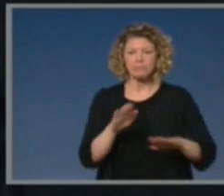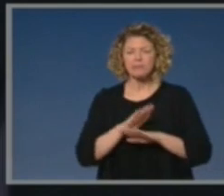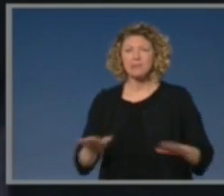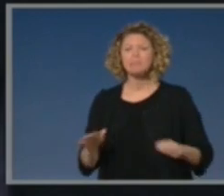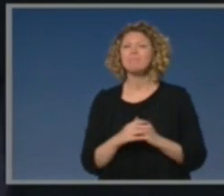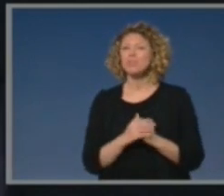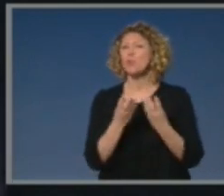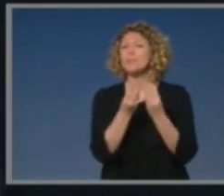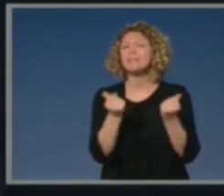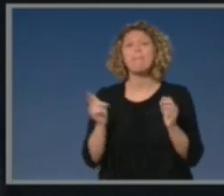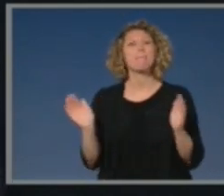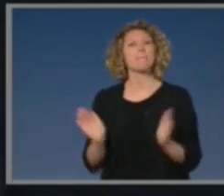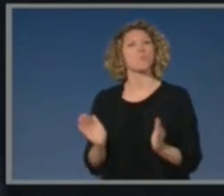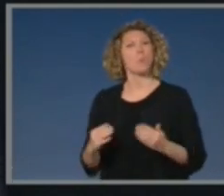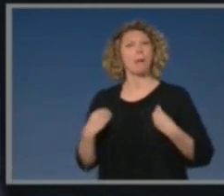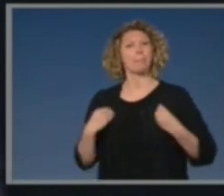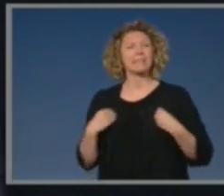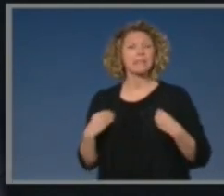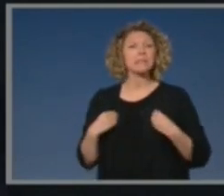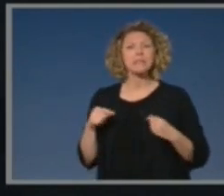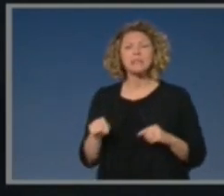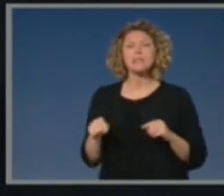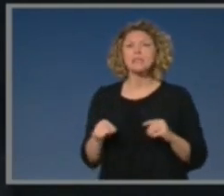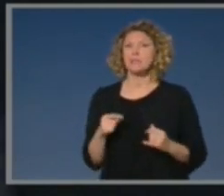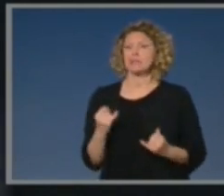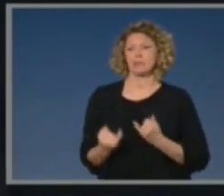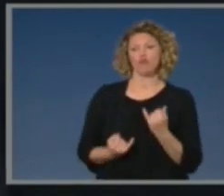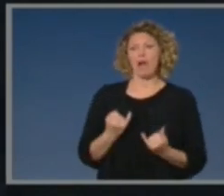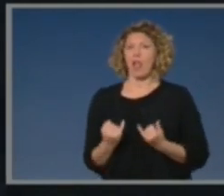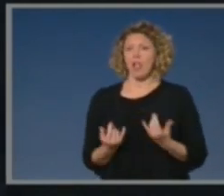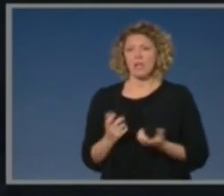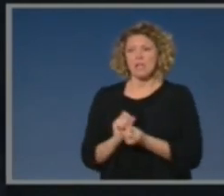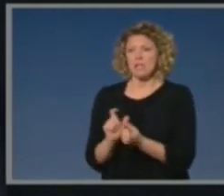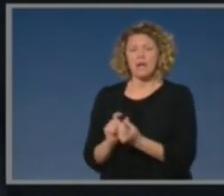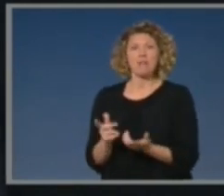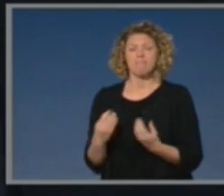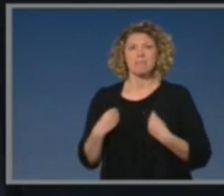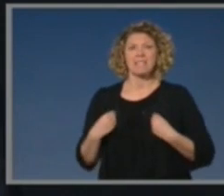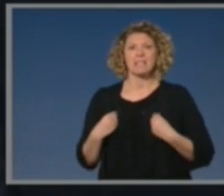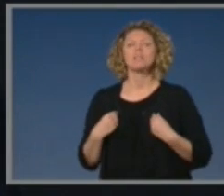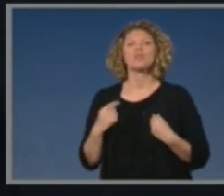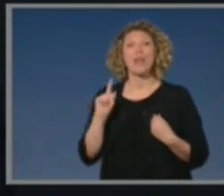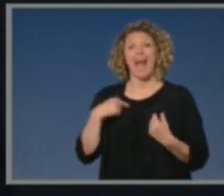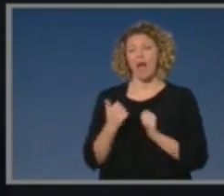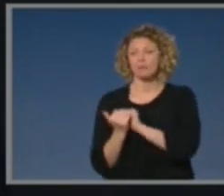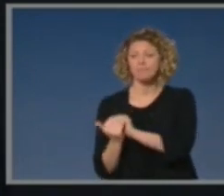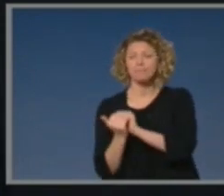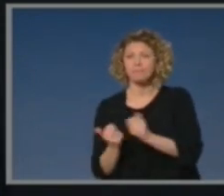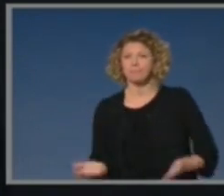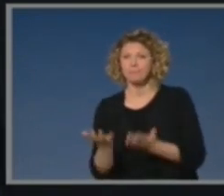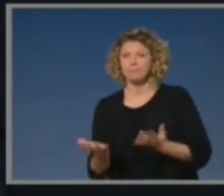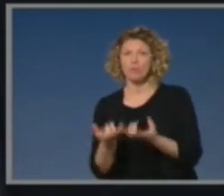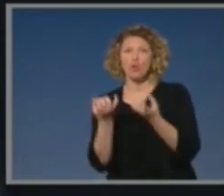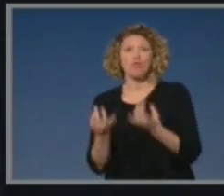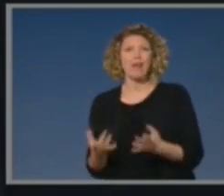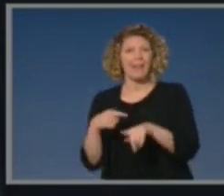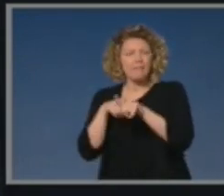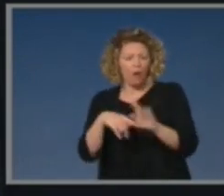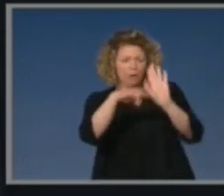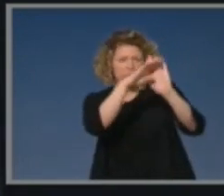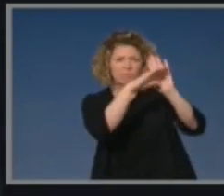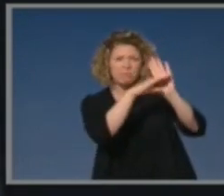medium sized businesses in there, and we're working with them now to make sure that they have all of the information they need to get